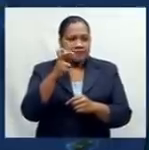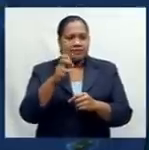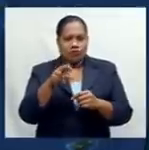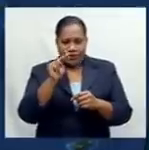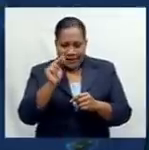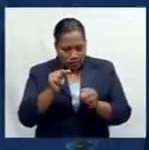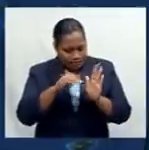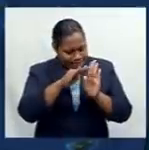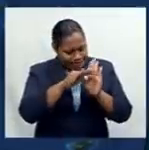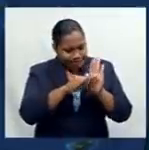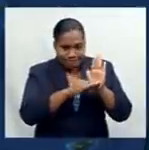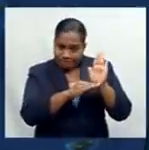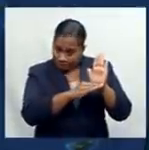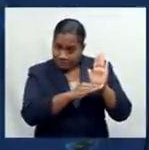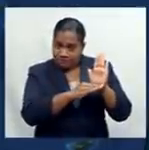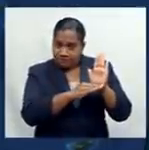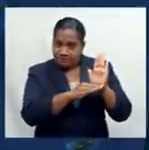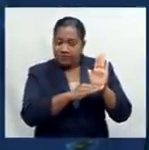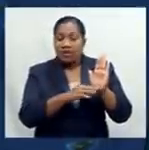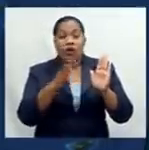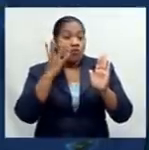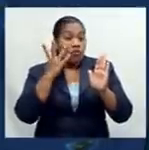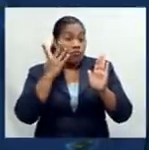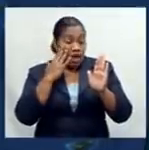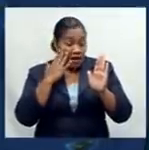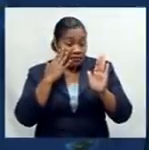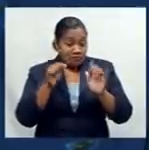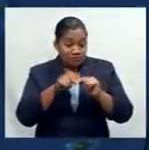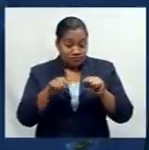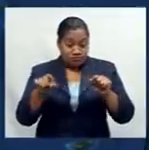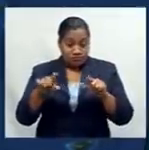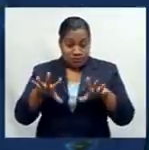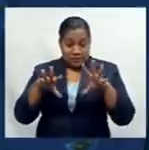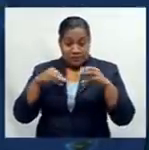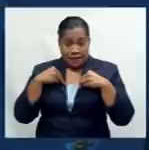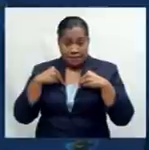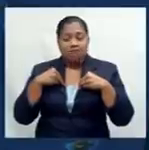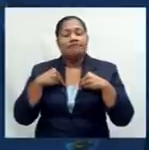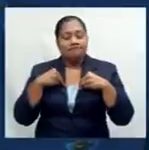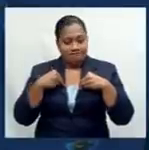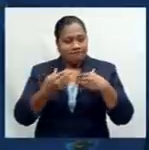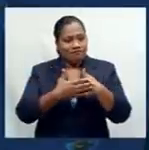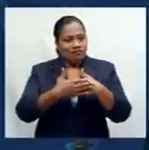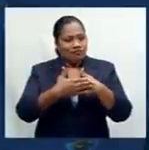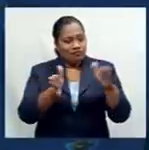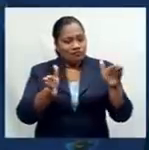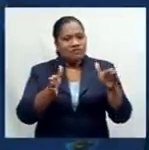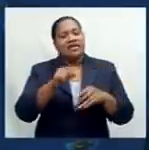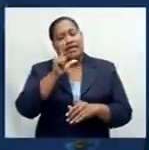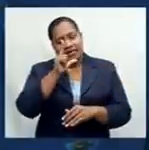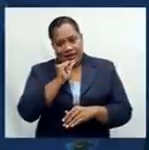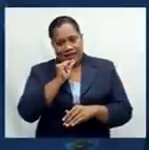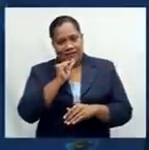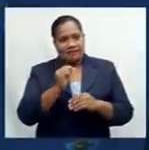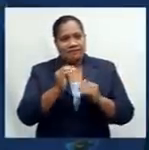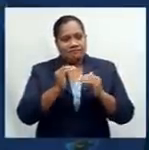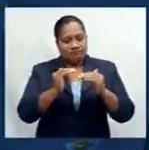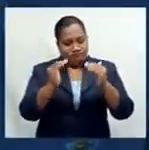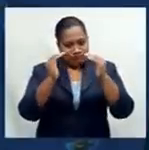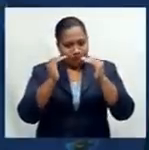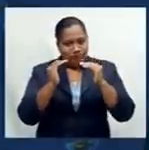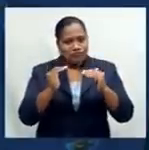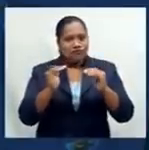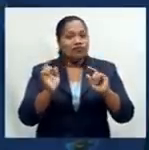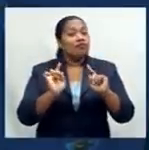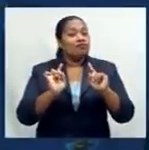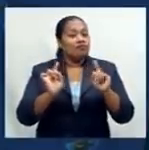to be put into place. And once they come on board and open up, they can actually move to that second phase and then get